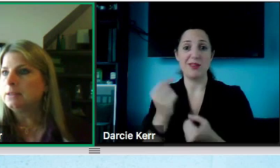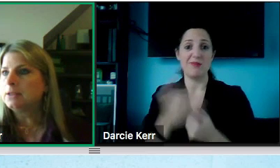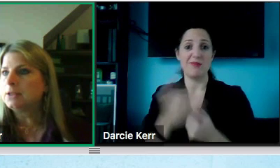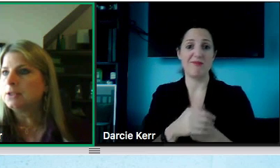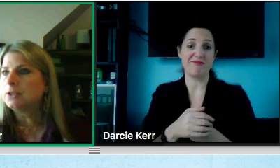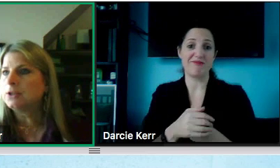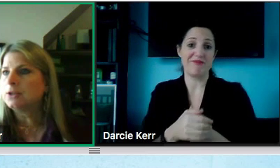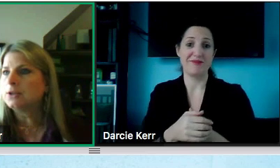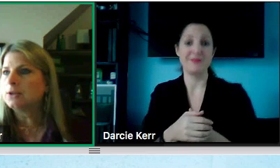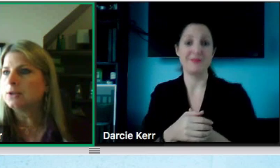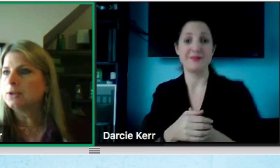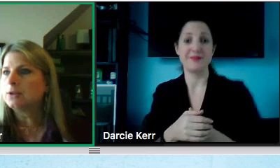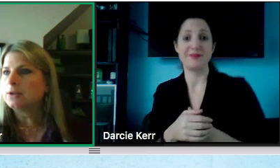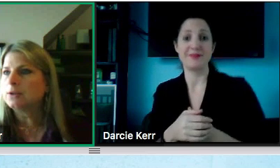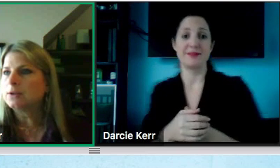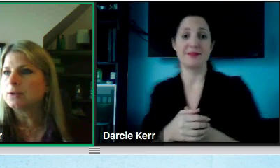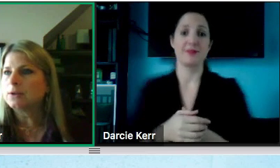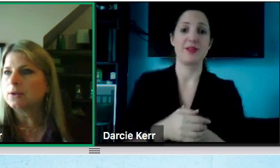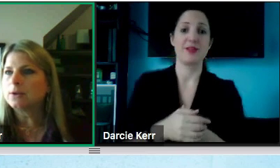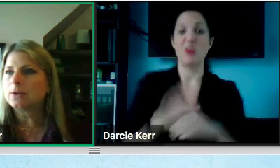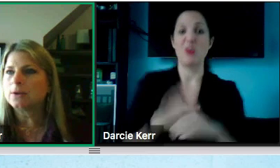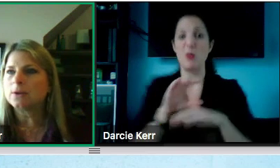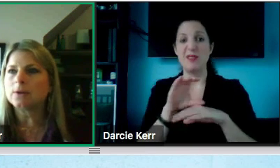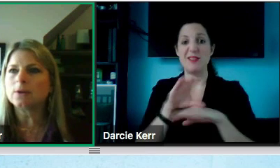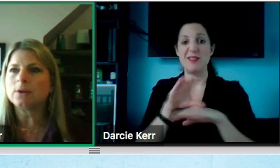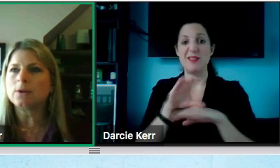And